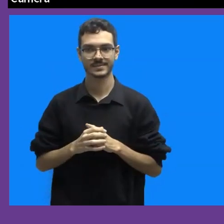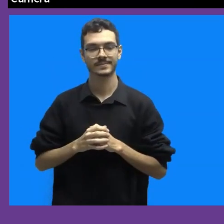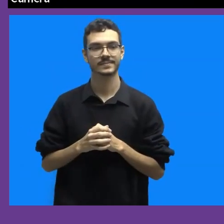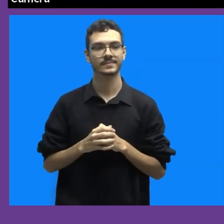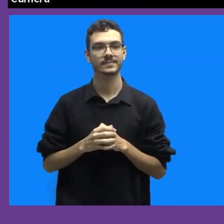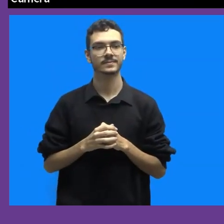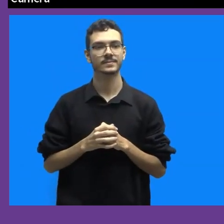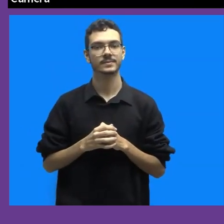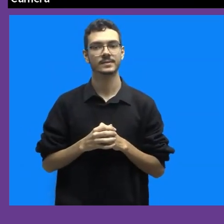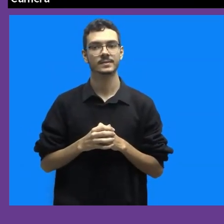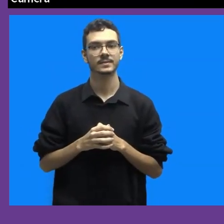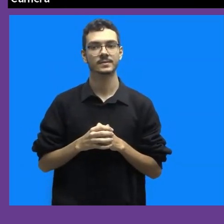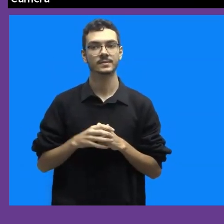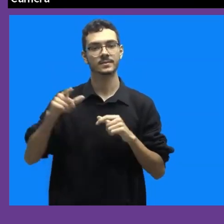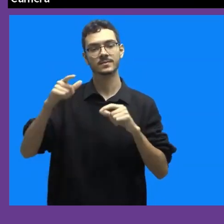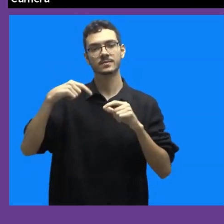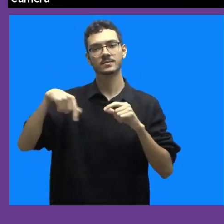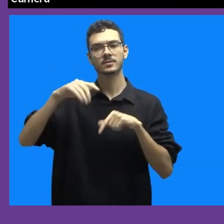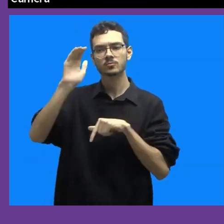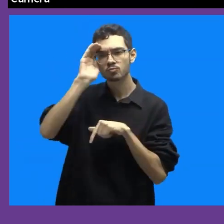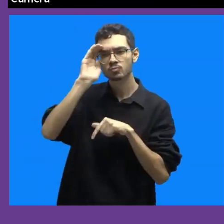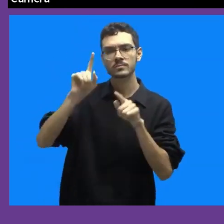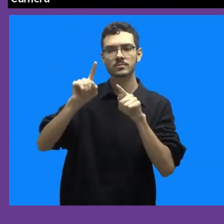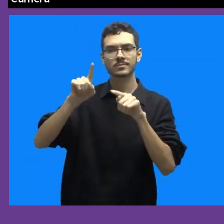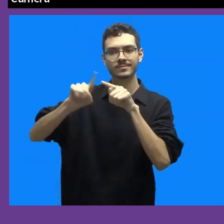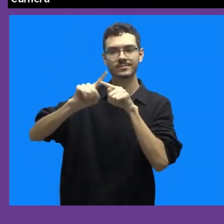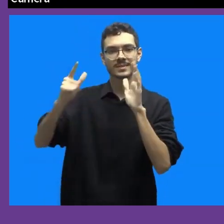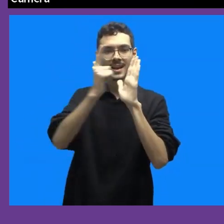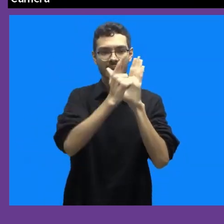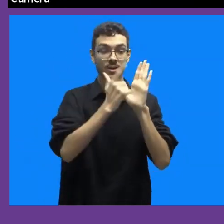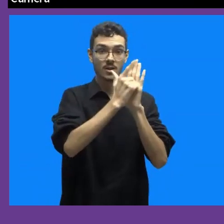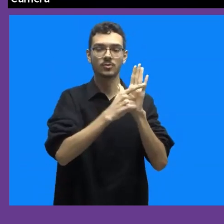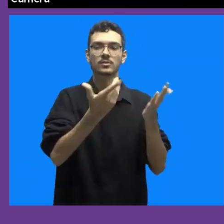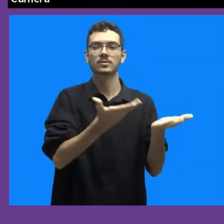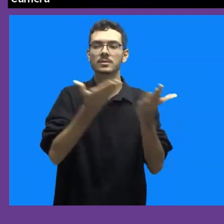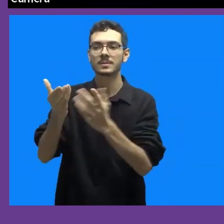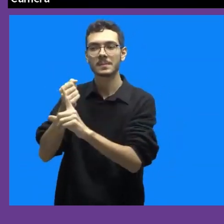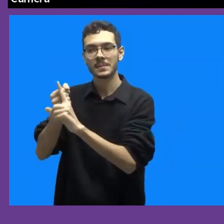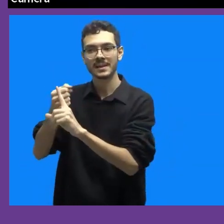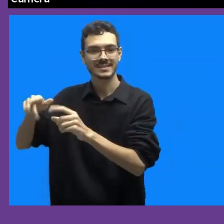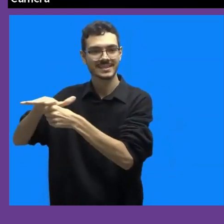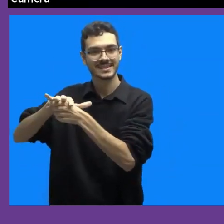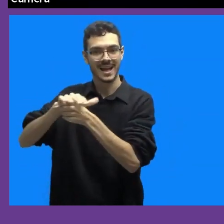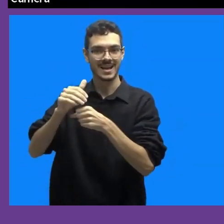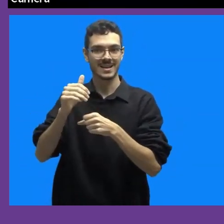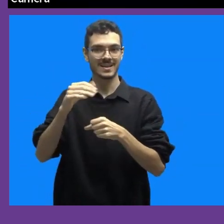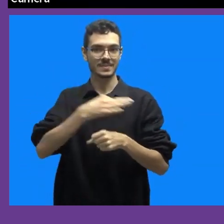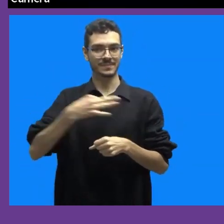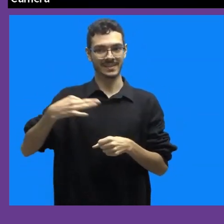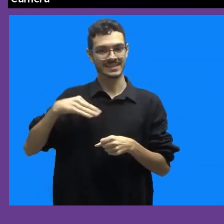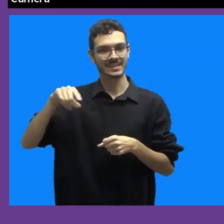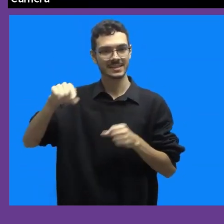sector, but on the public sector as well, we need to do pretty much the